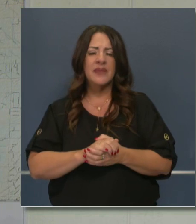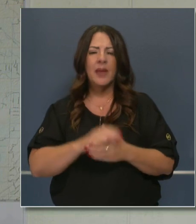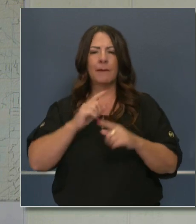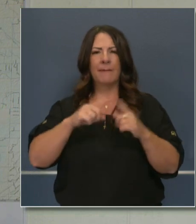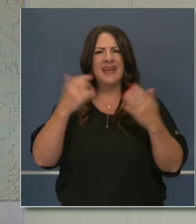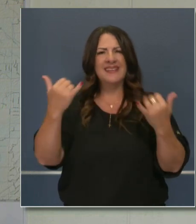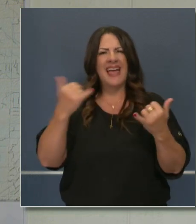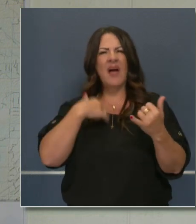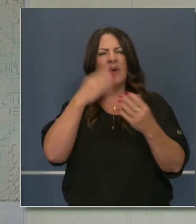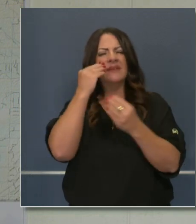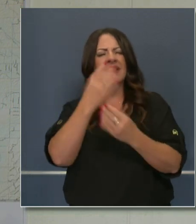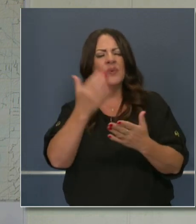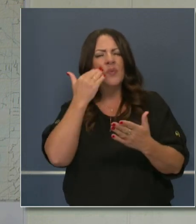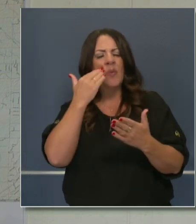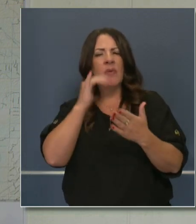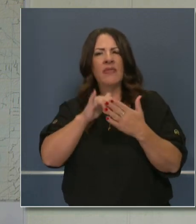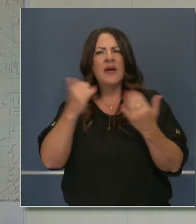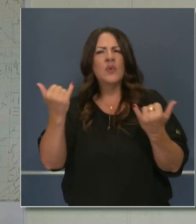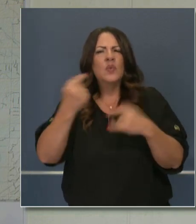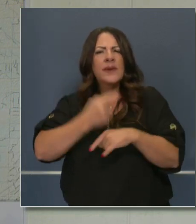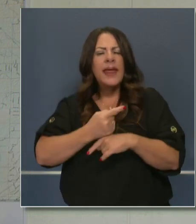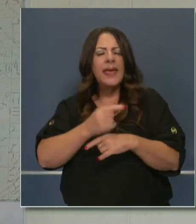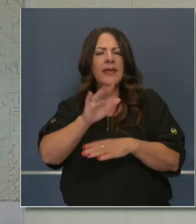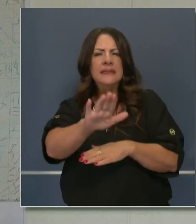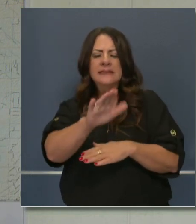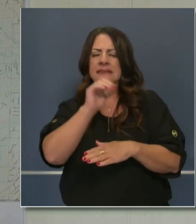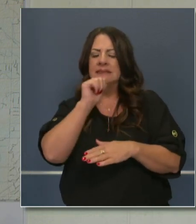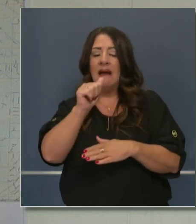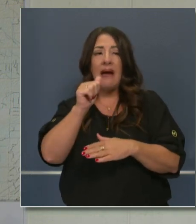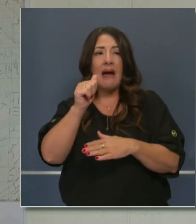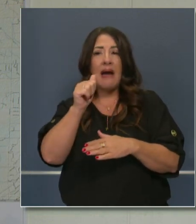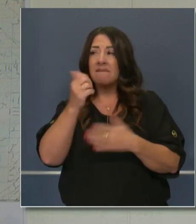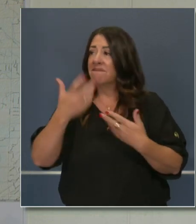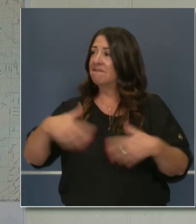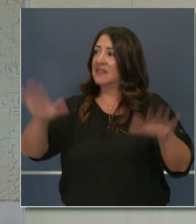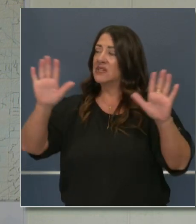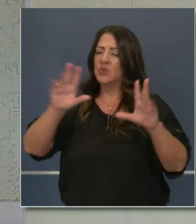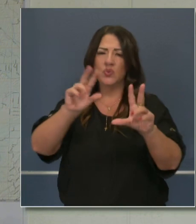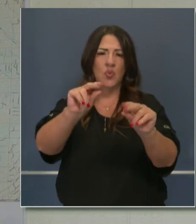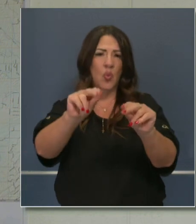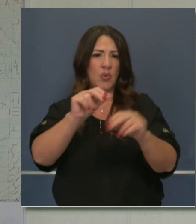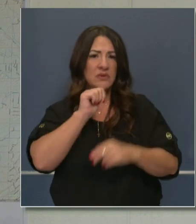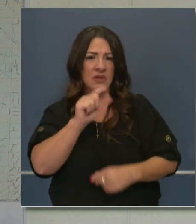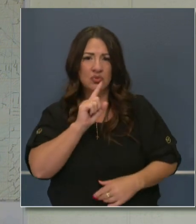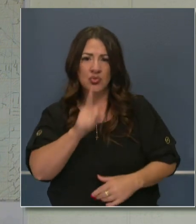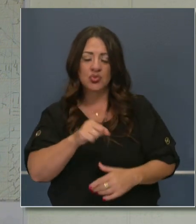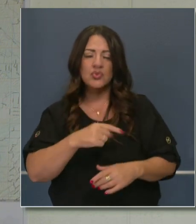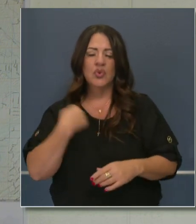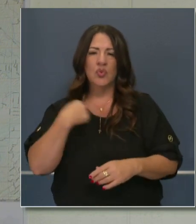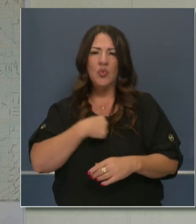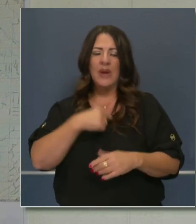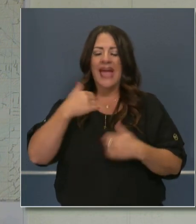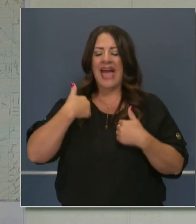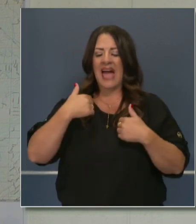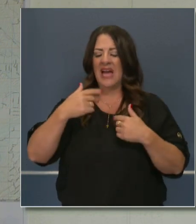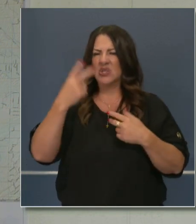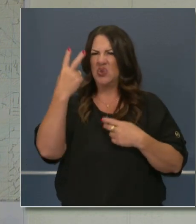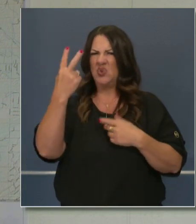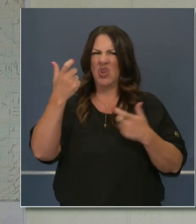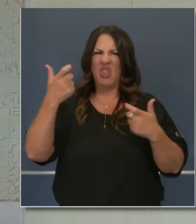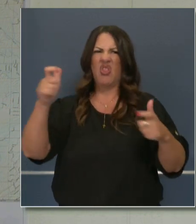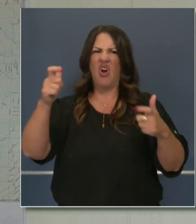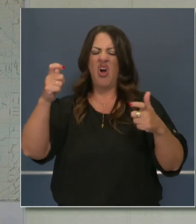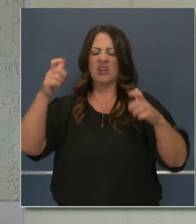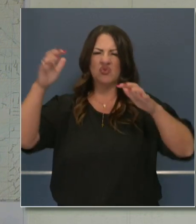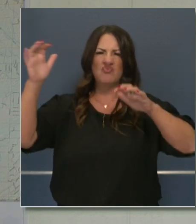kind of highlight for everyone that we're not out of this, not at all. We had 2 rainstorms that came through before this